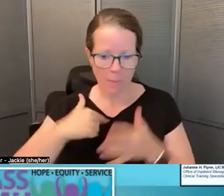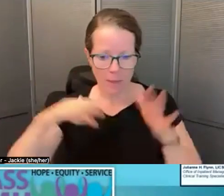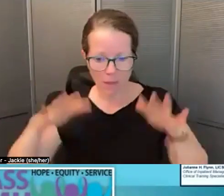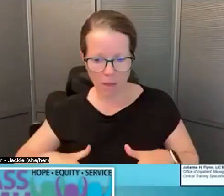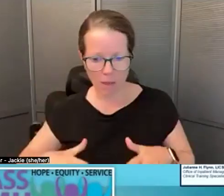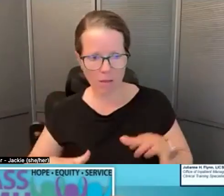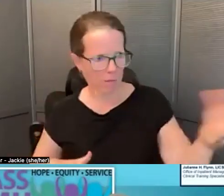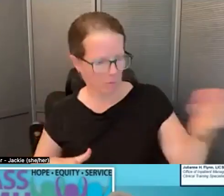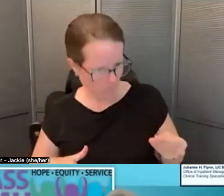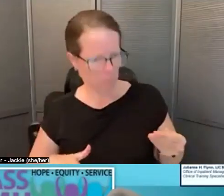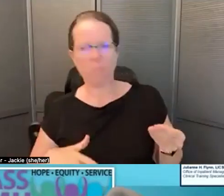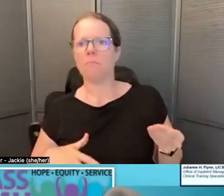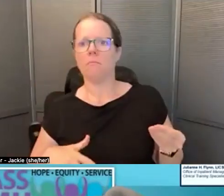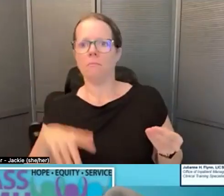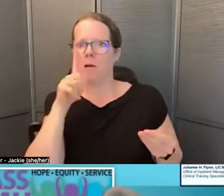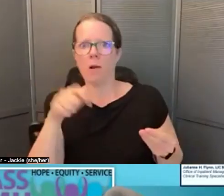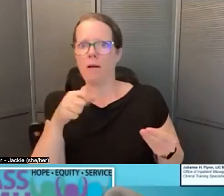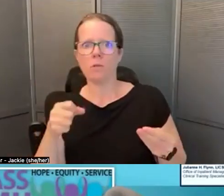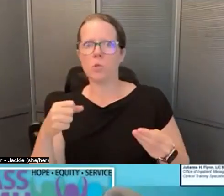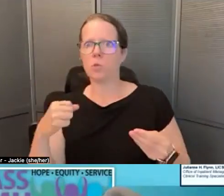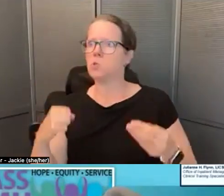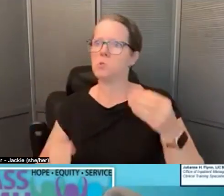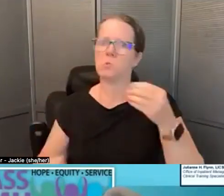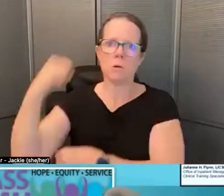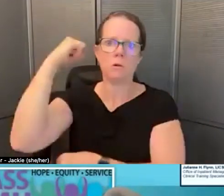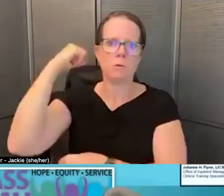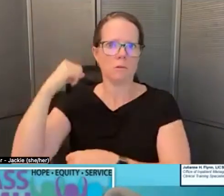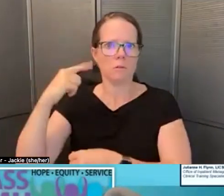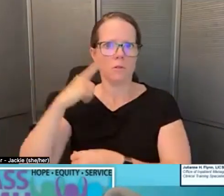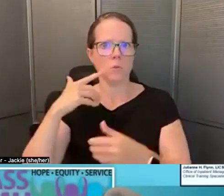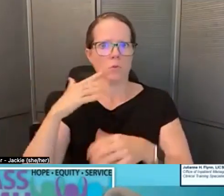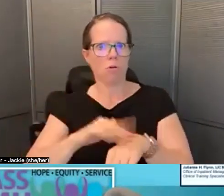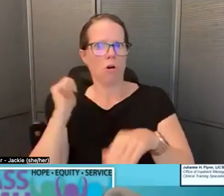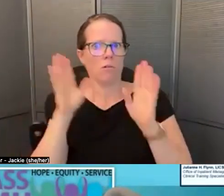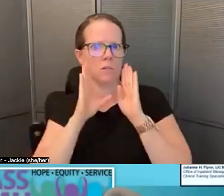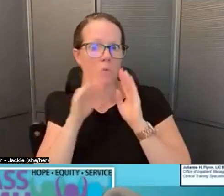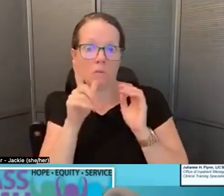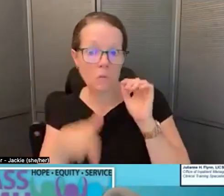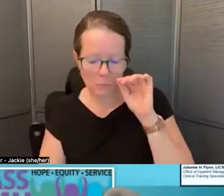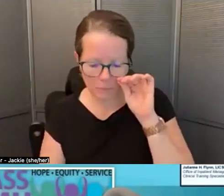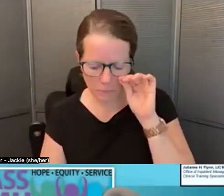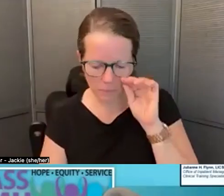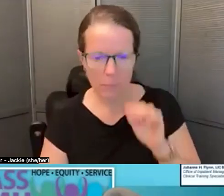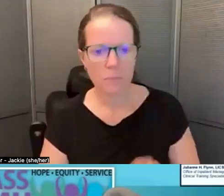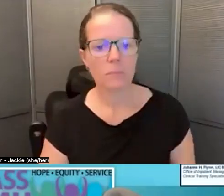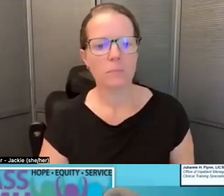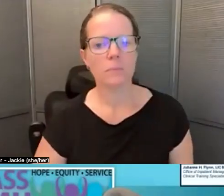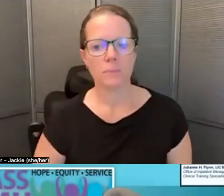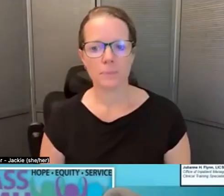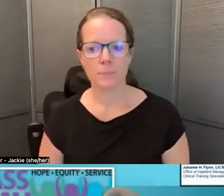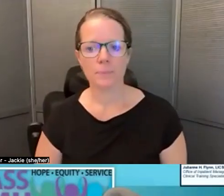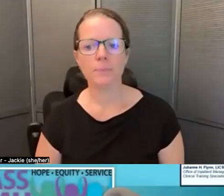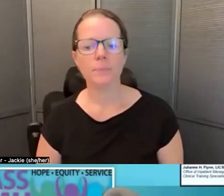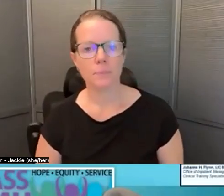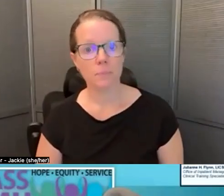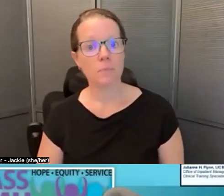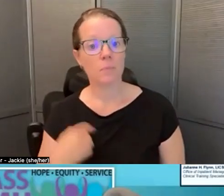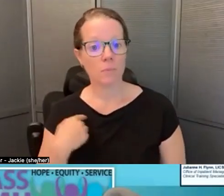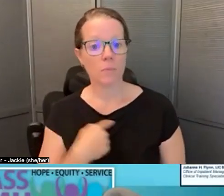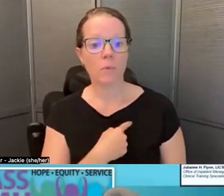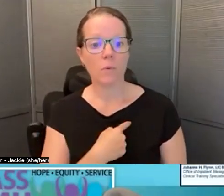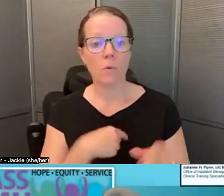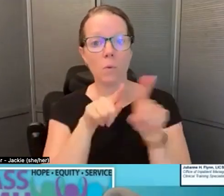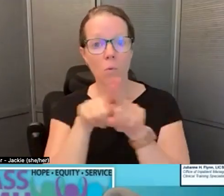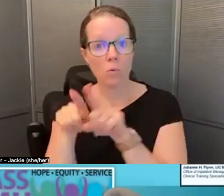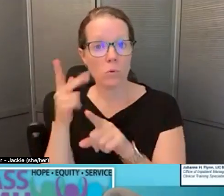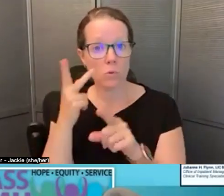We also saw increase in engagement on the part of our staff. And I think